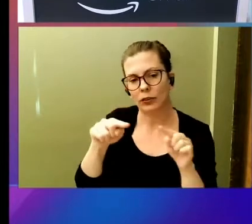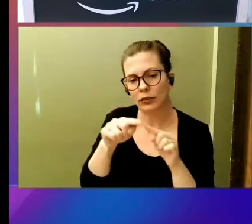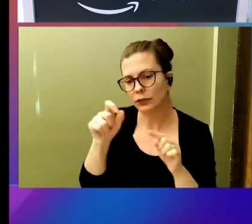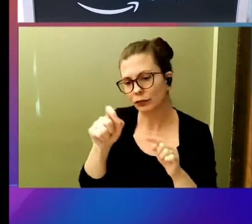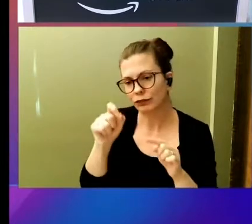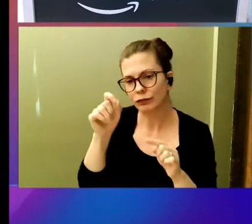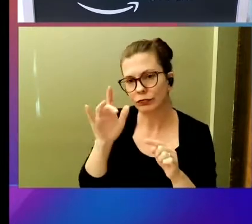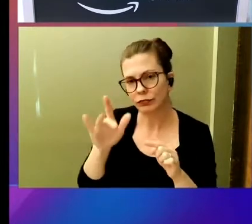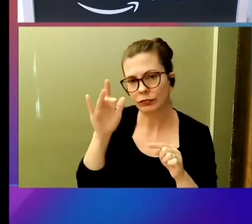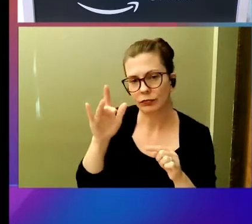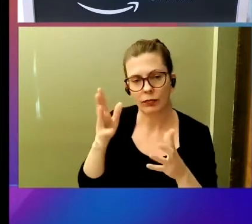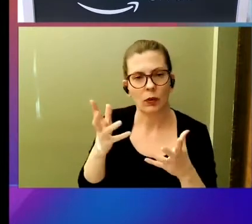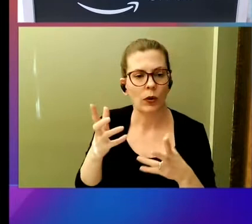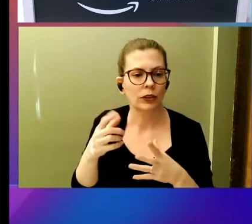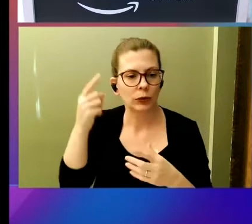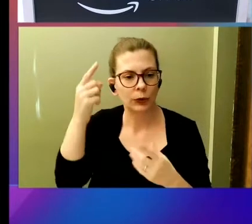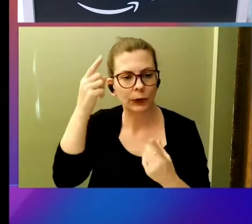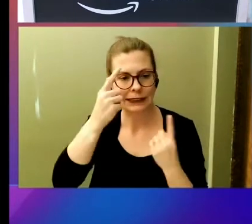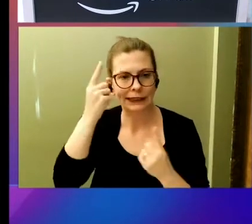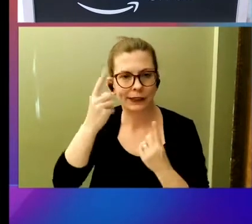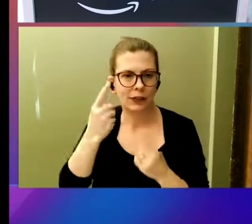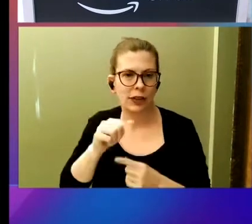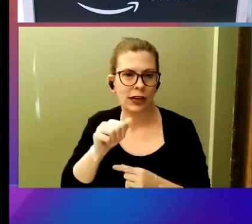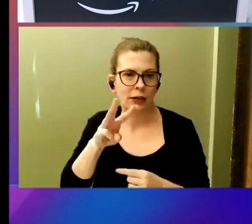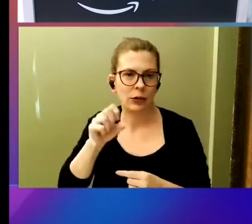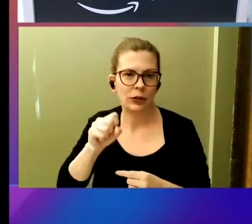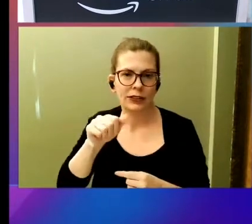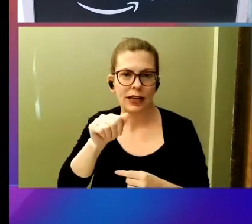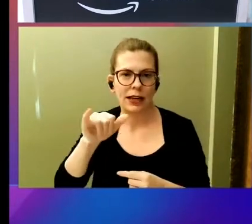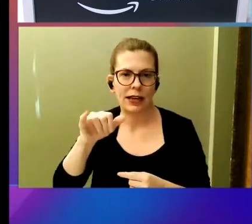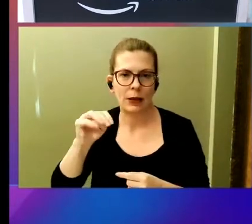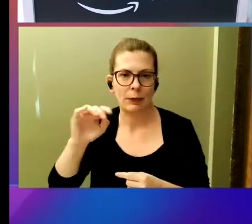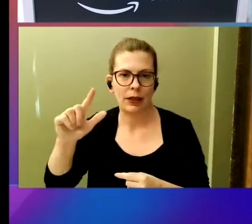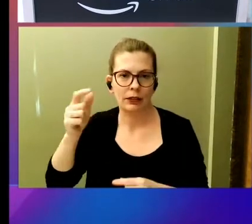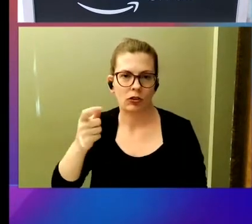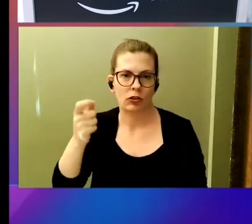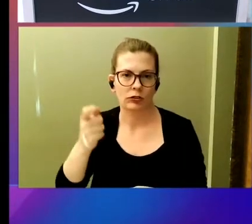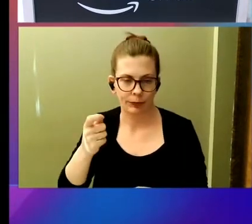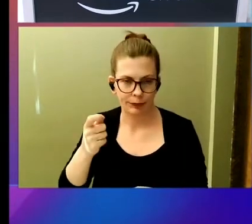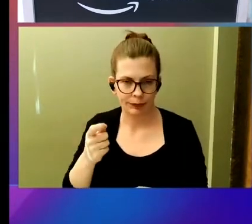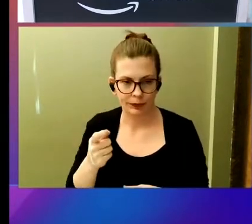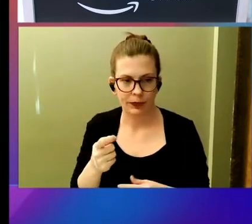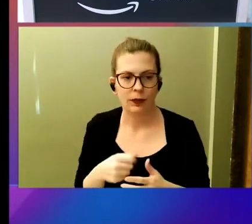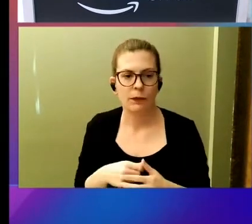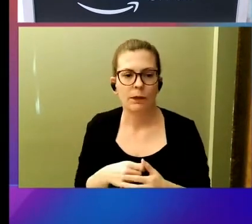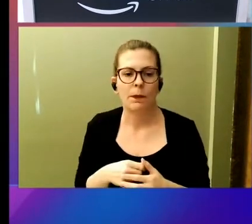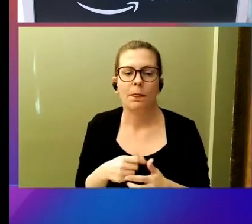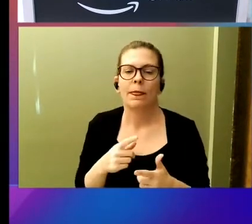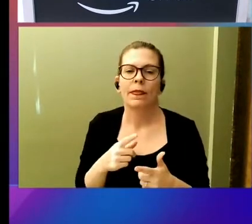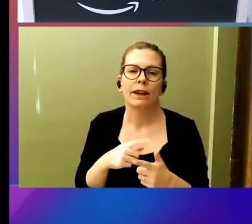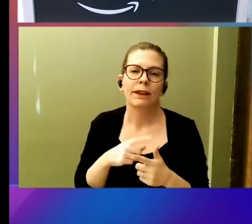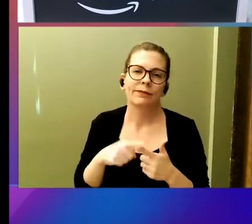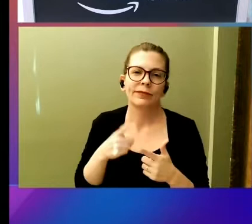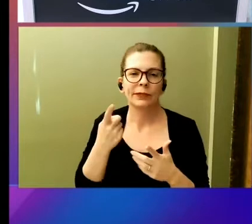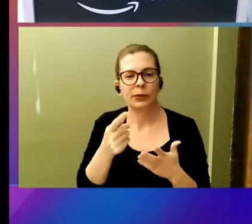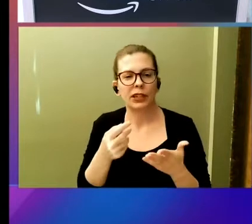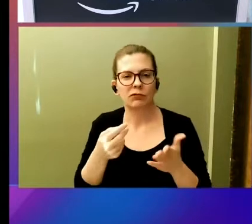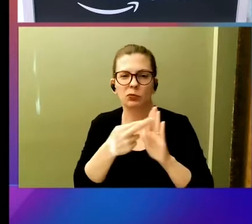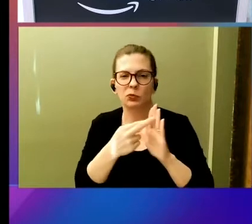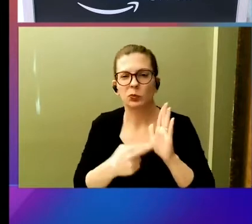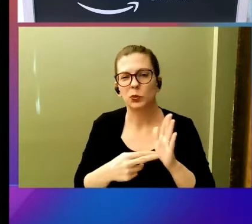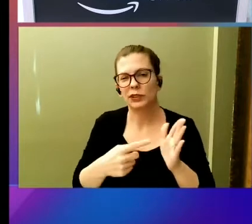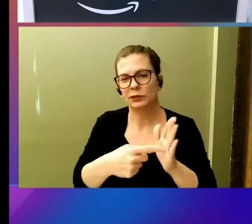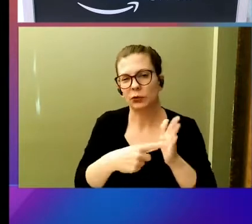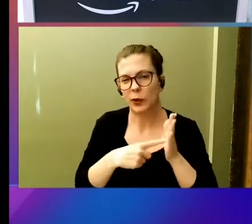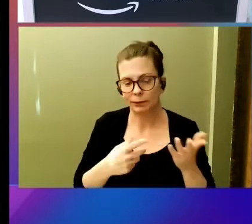to be considered for the AWS AI ML Scholarship, and a little bit of like terms and conditions. So the process is designed